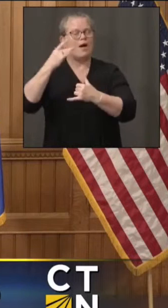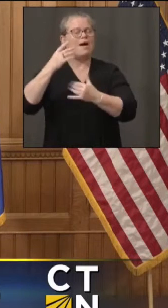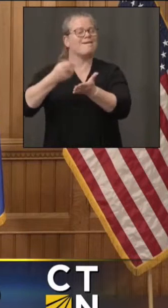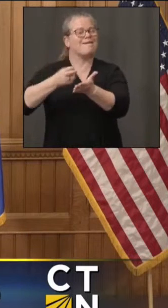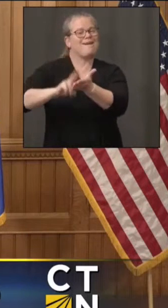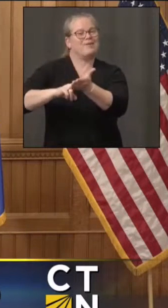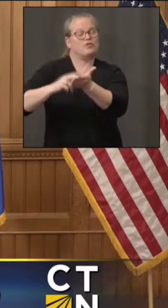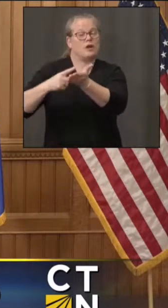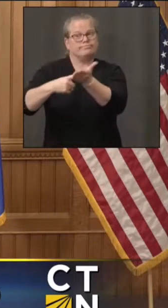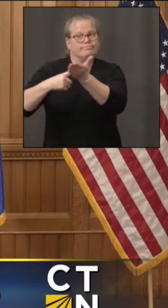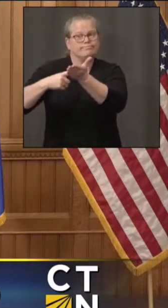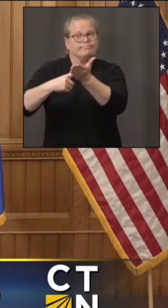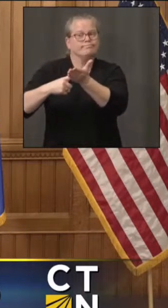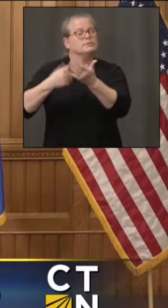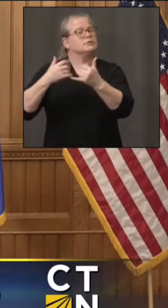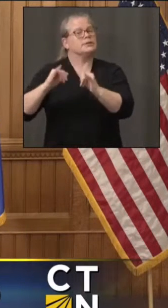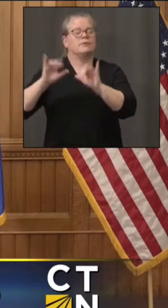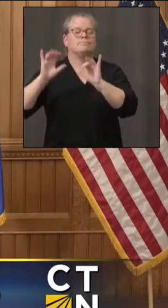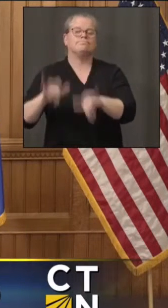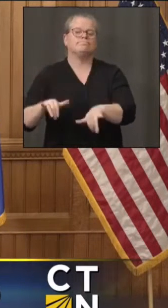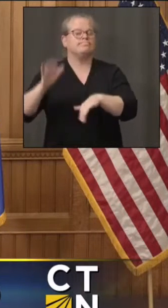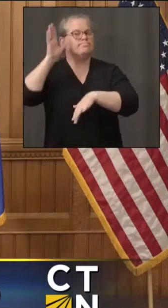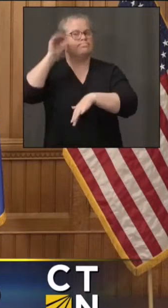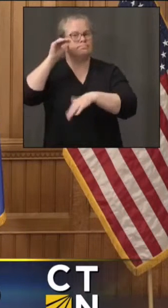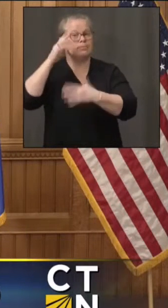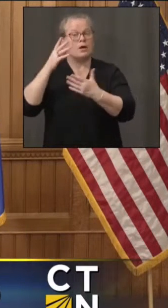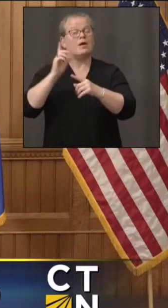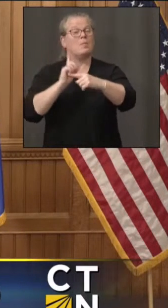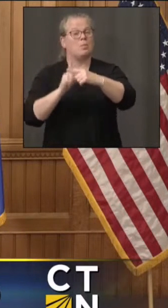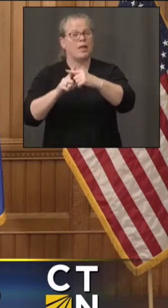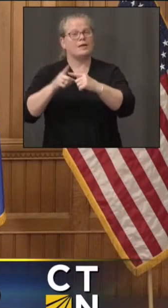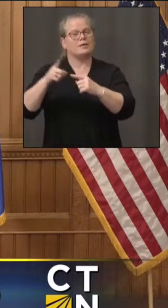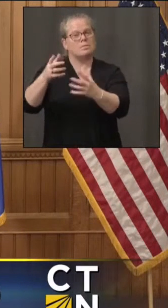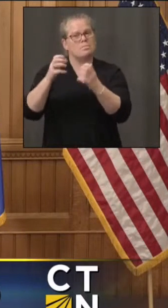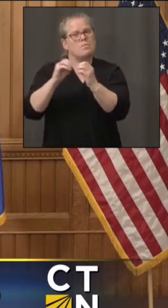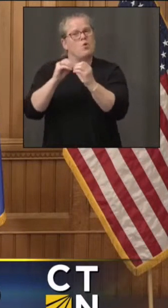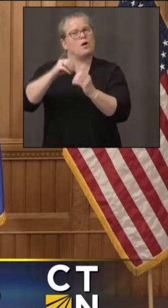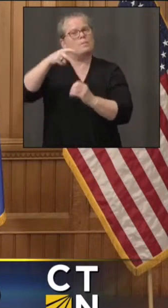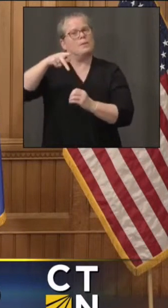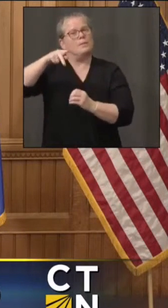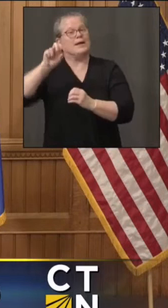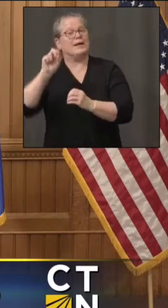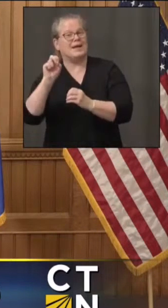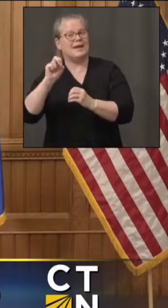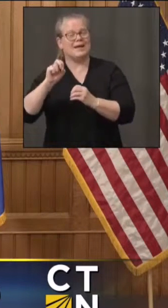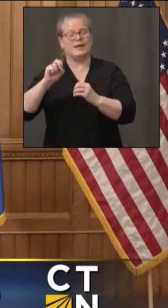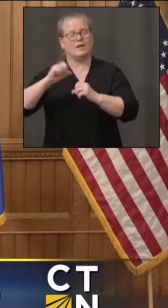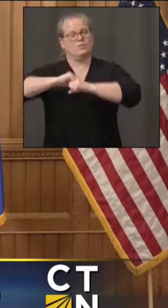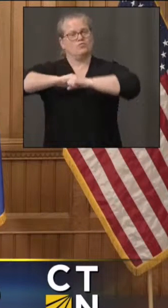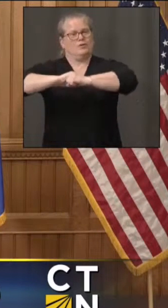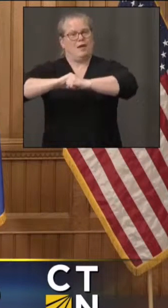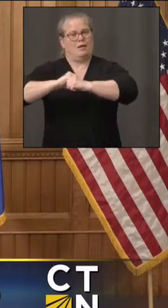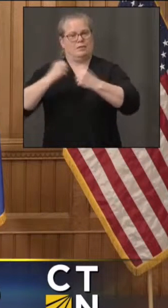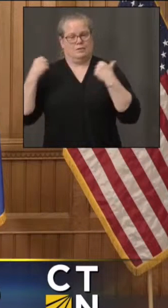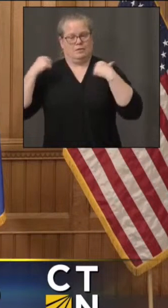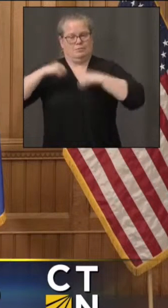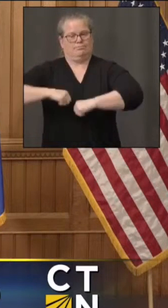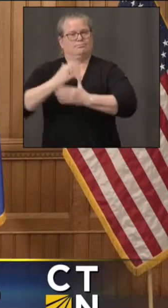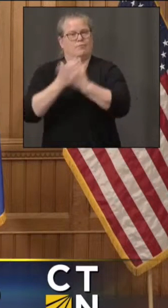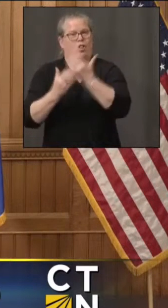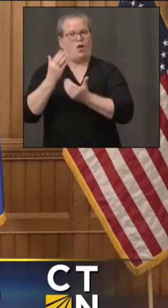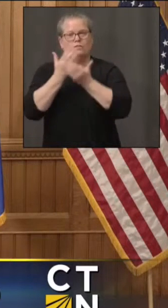availability of PPE. Are you going to try to intervene in any way, considering your close working relationship with Hartford Healthcare?